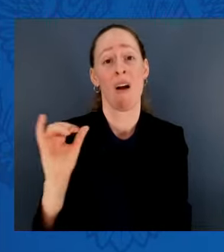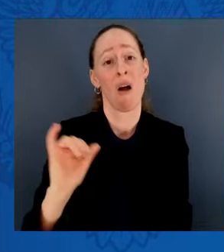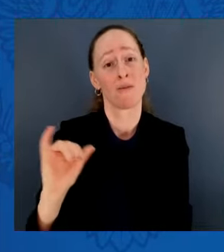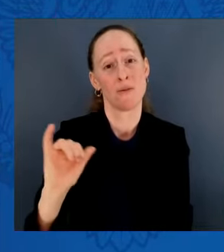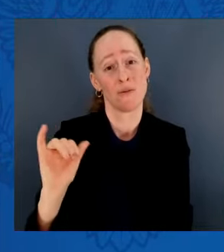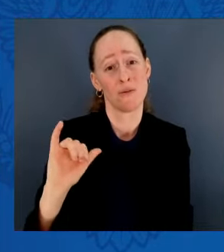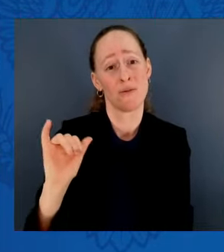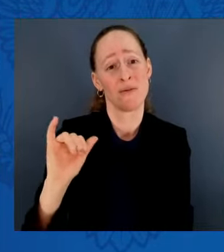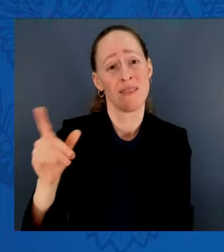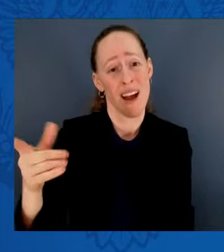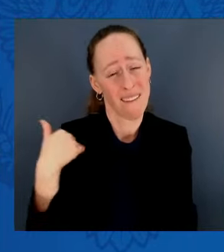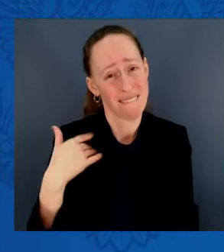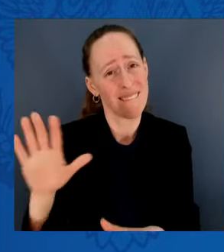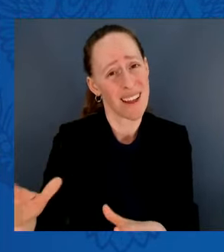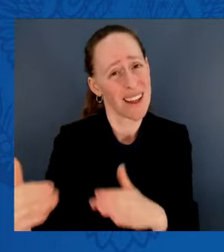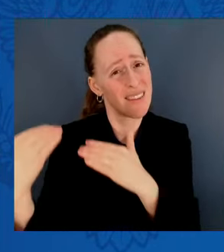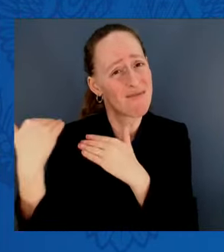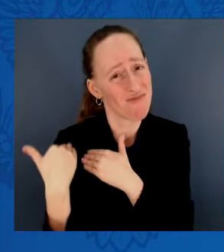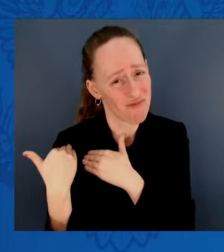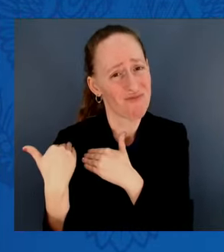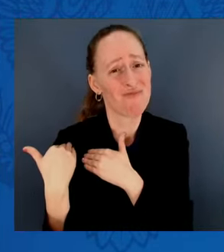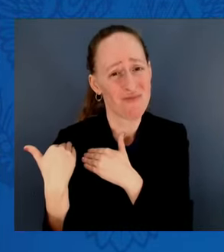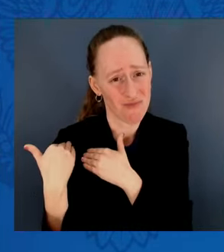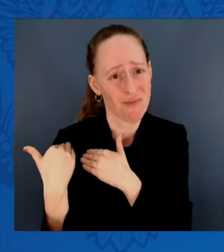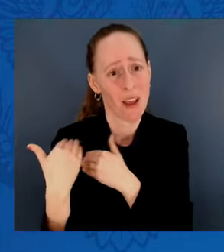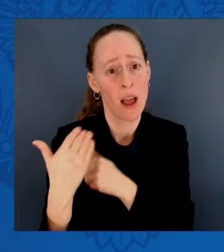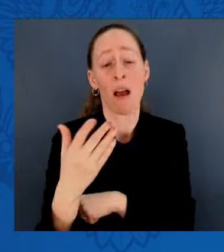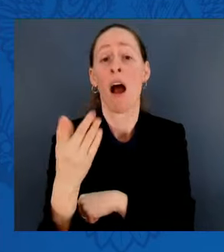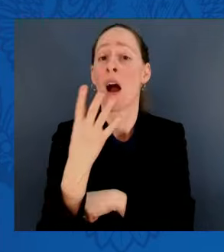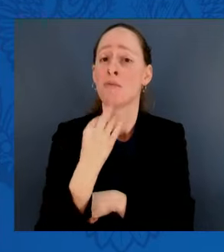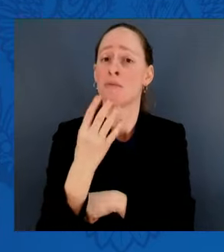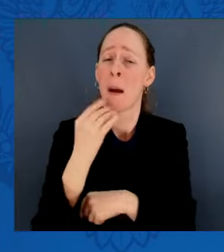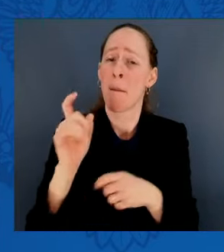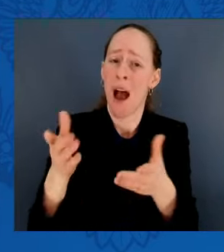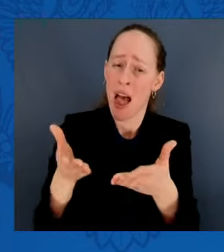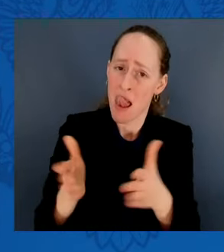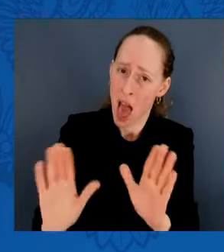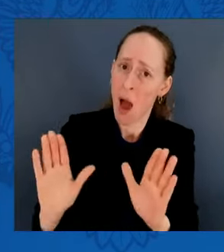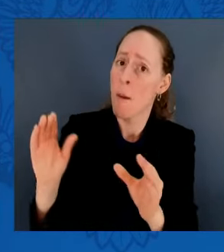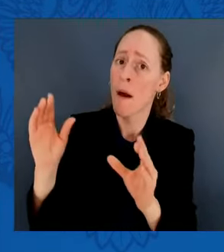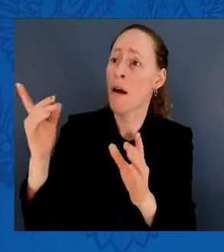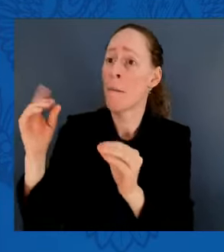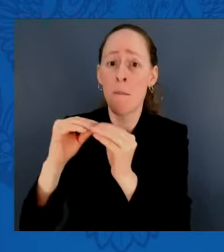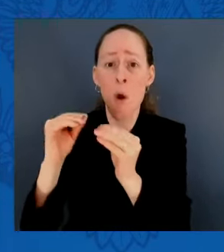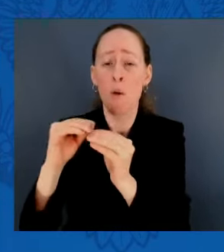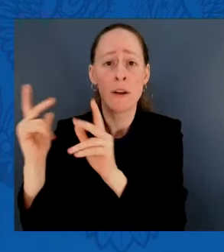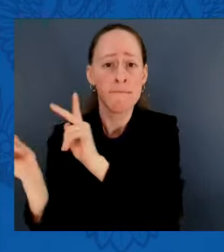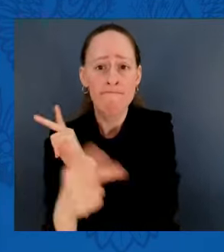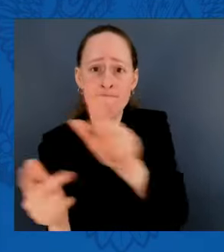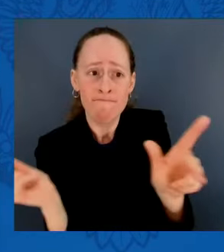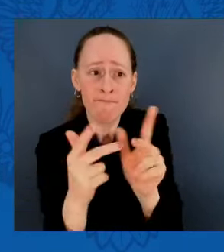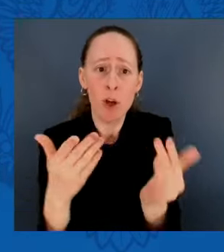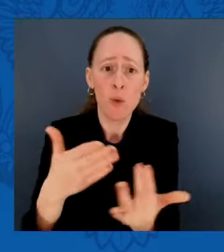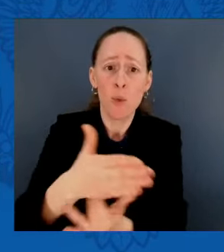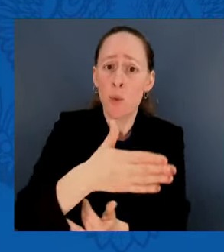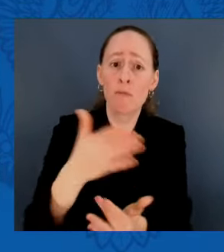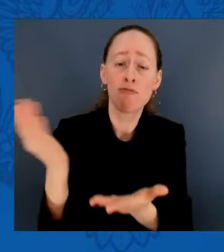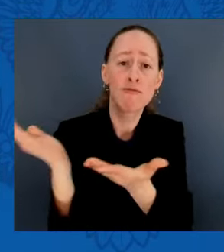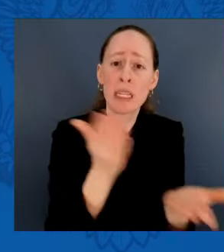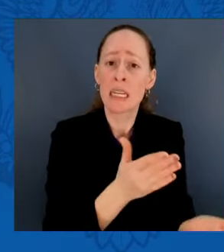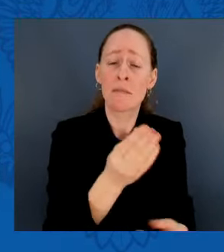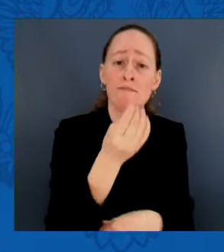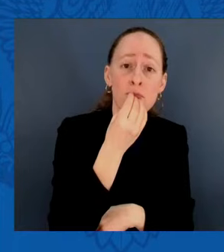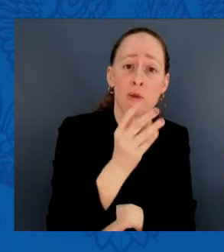Israel must allow more aid into Gaza to ensure humanitarian workers aren't caught in the crossfire. And they're announcing